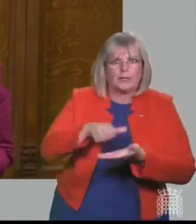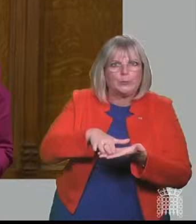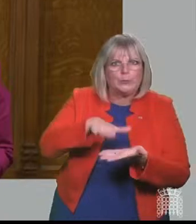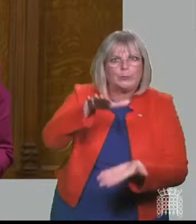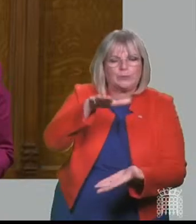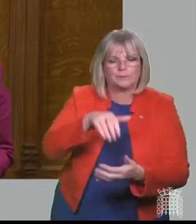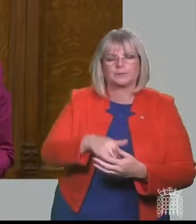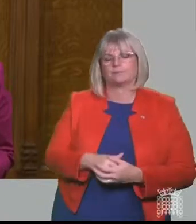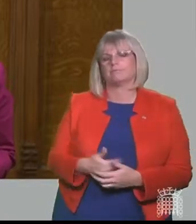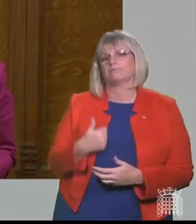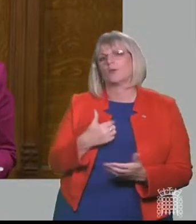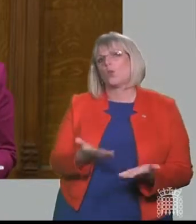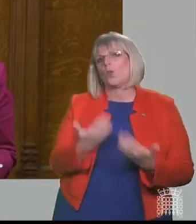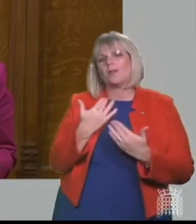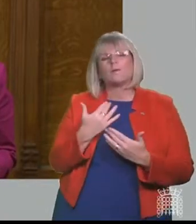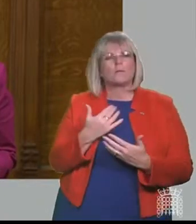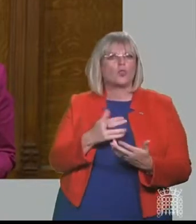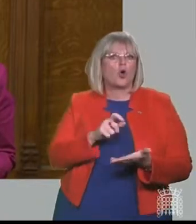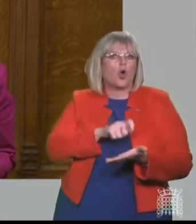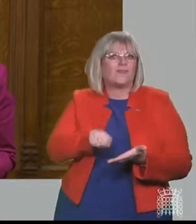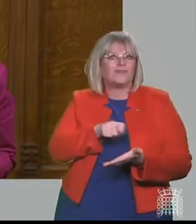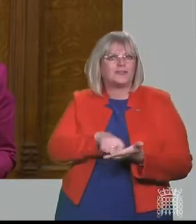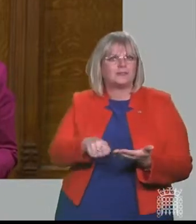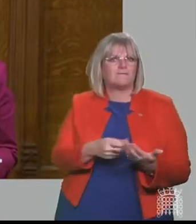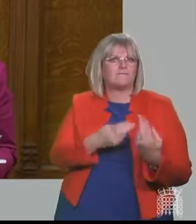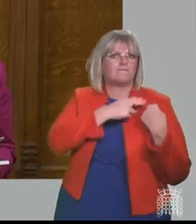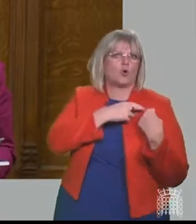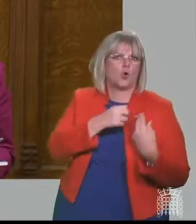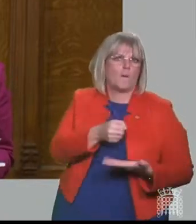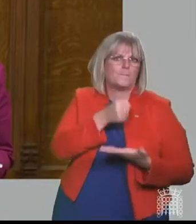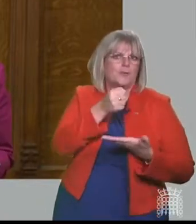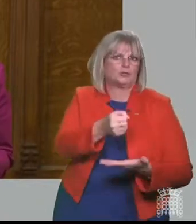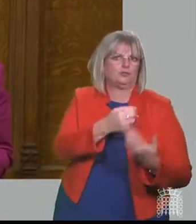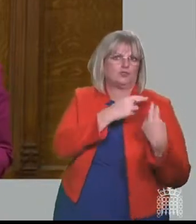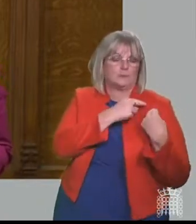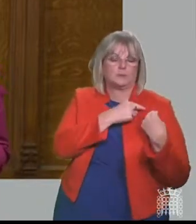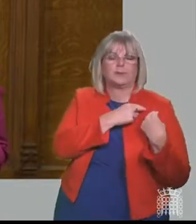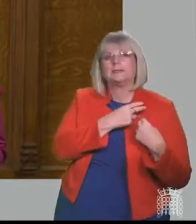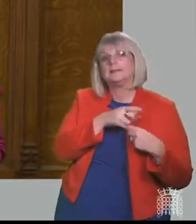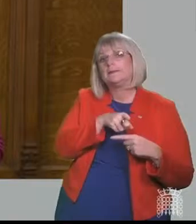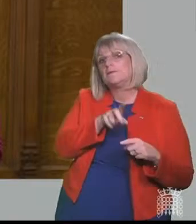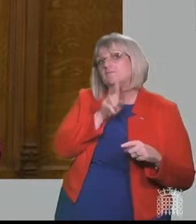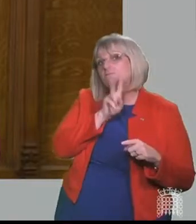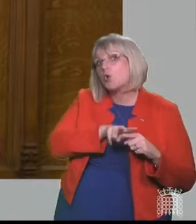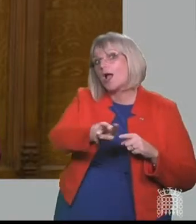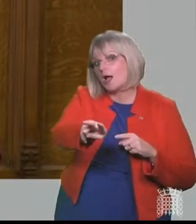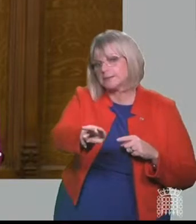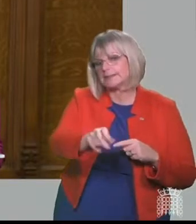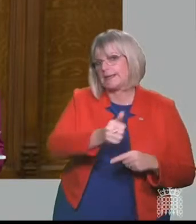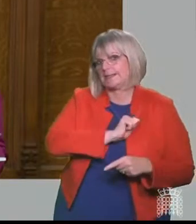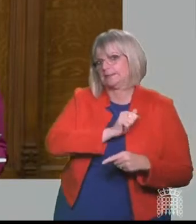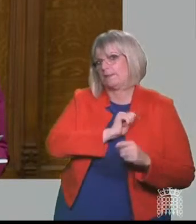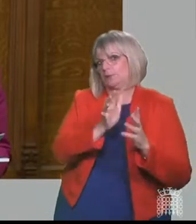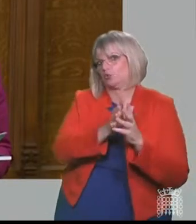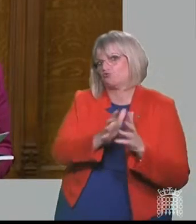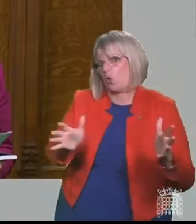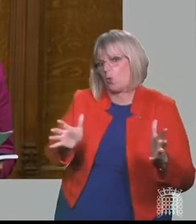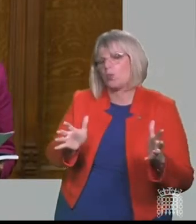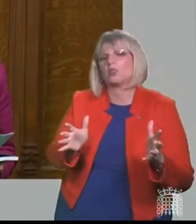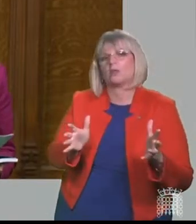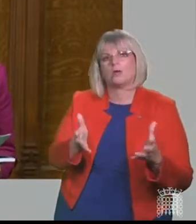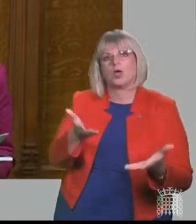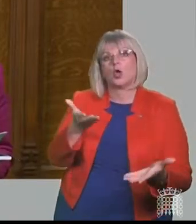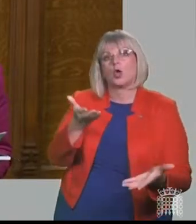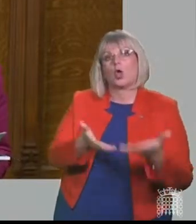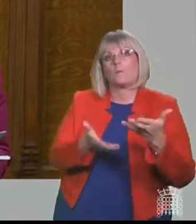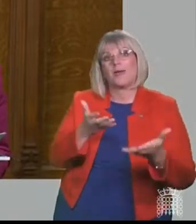Budget Responsibility is now forecasting that this year we will see growth in the UK economy, in contrast to their